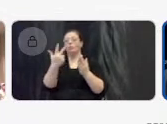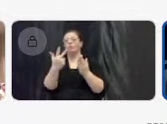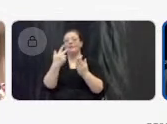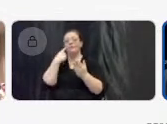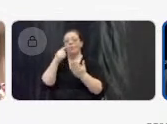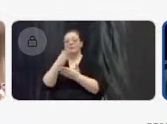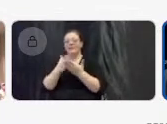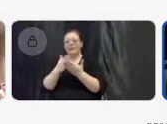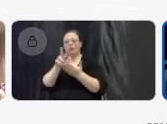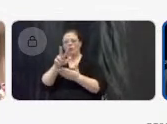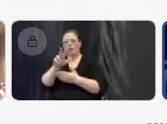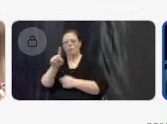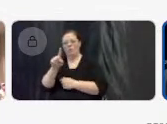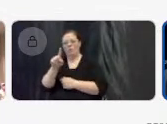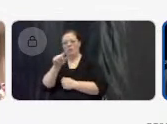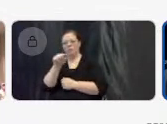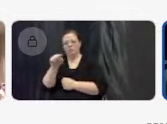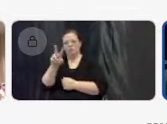Section